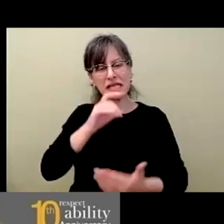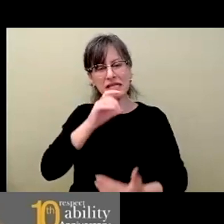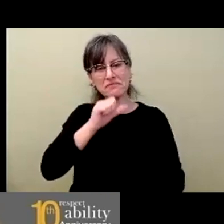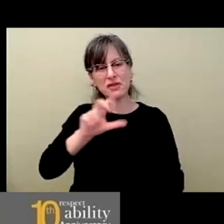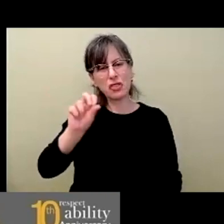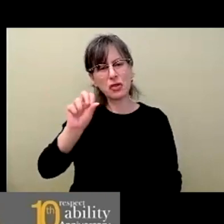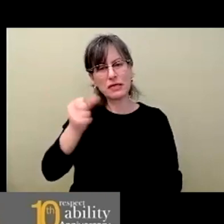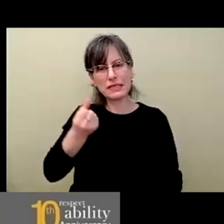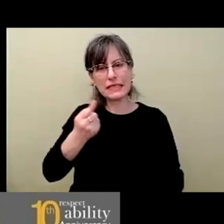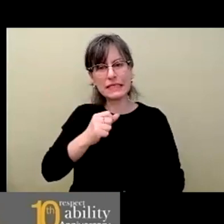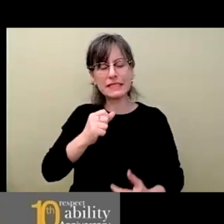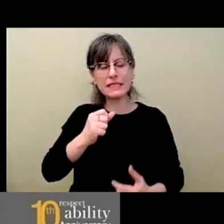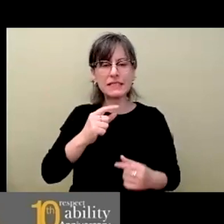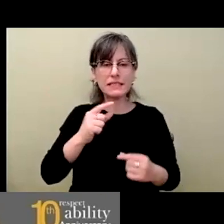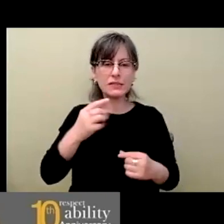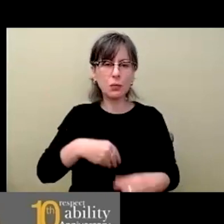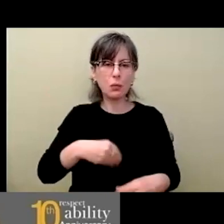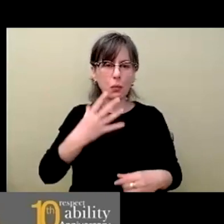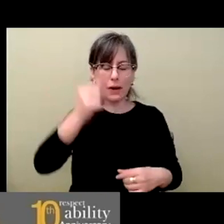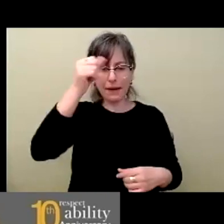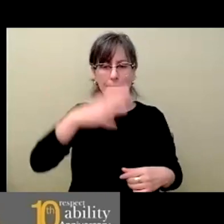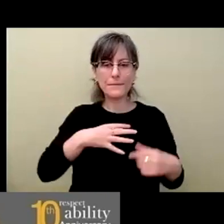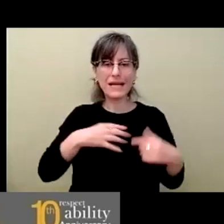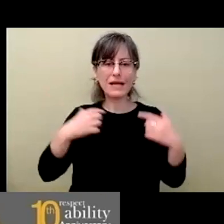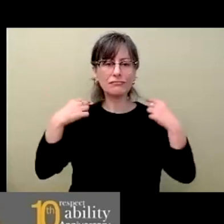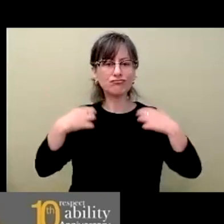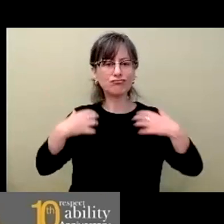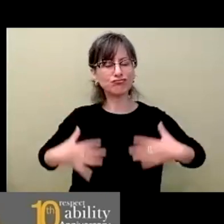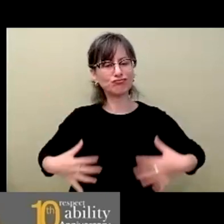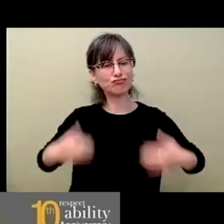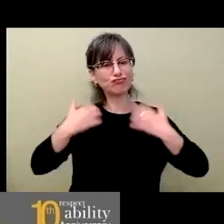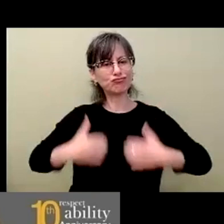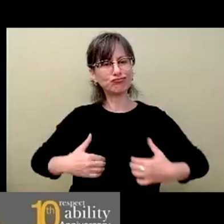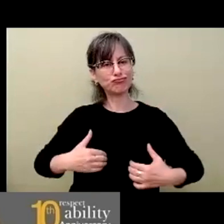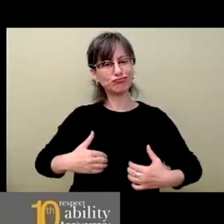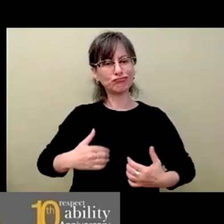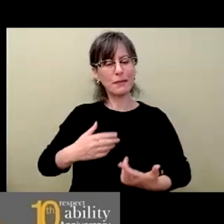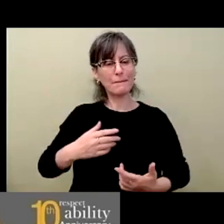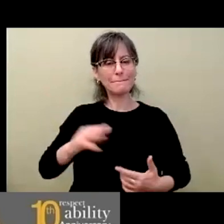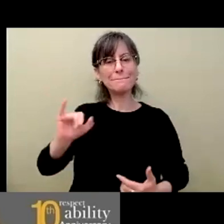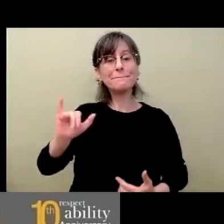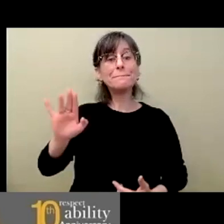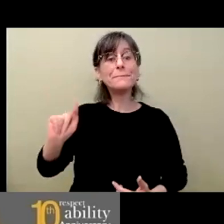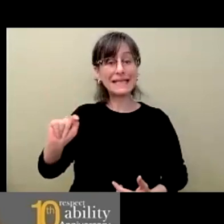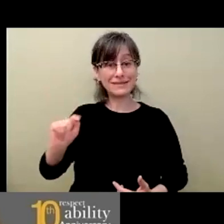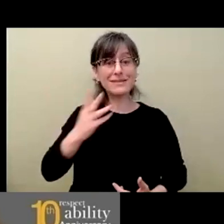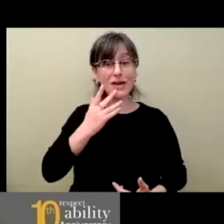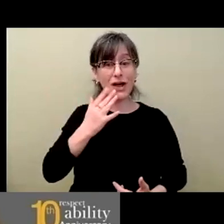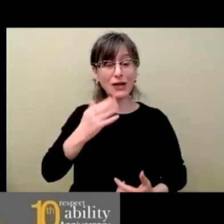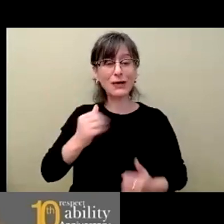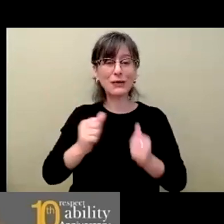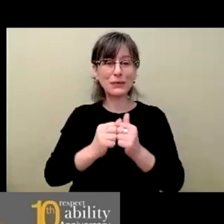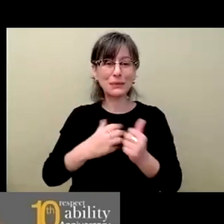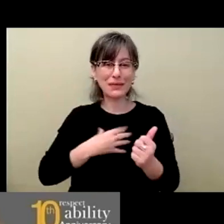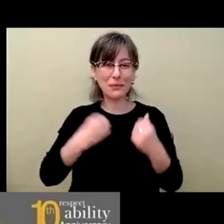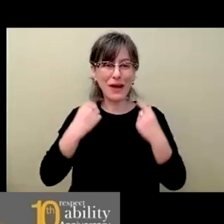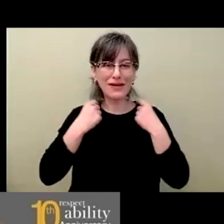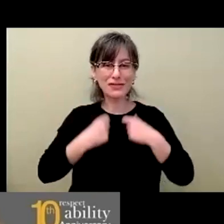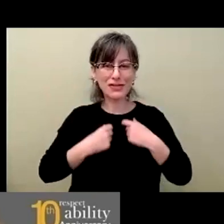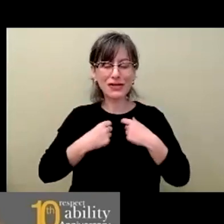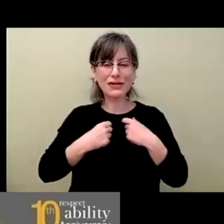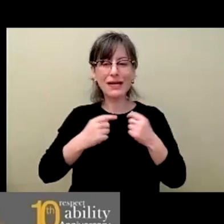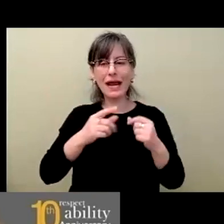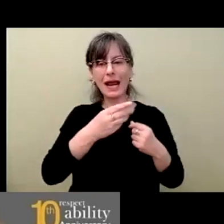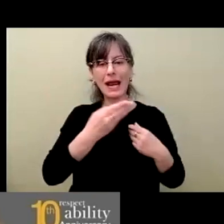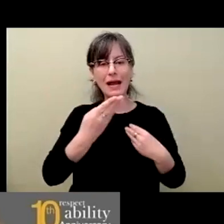with curly hair, a green mint-colored blazer, as my colleagues pointed out, a white shirt, and a